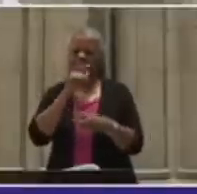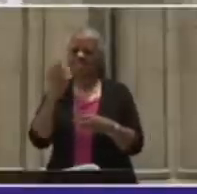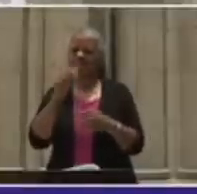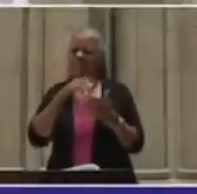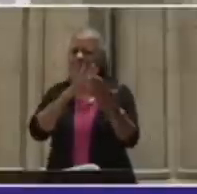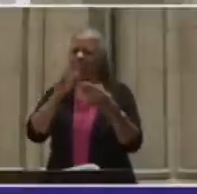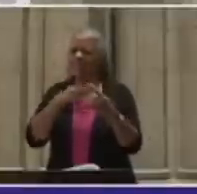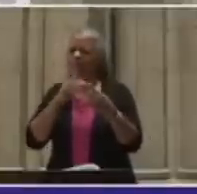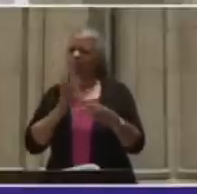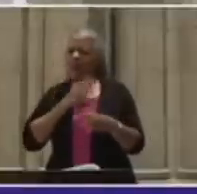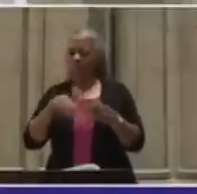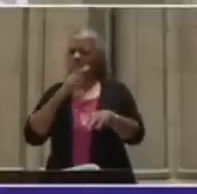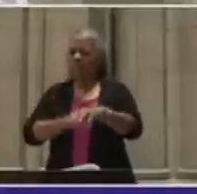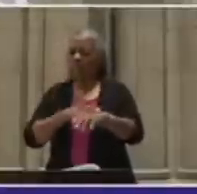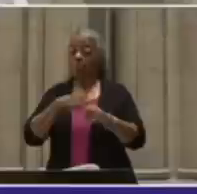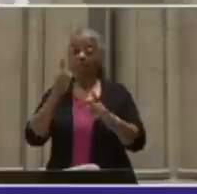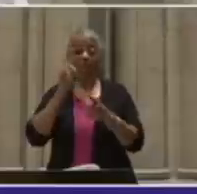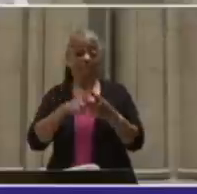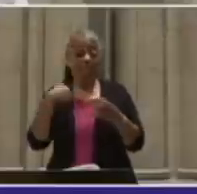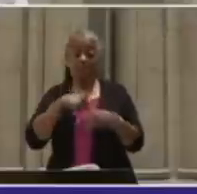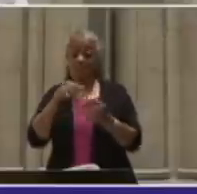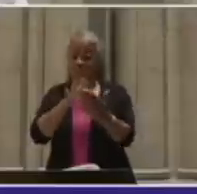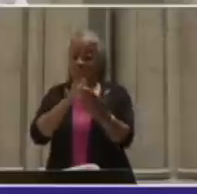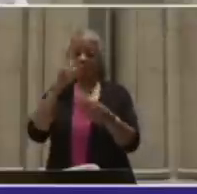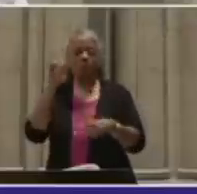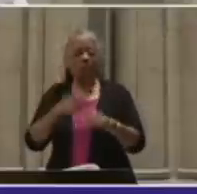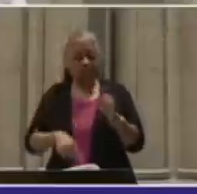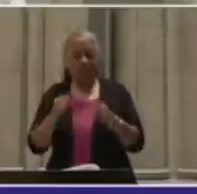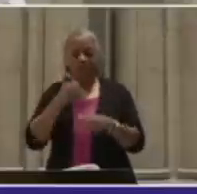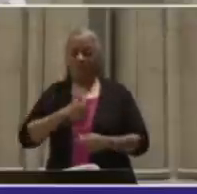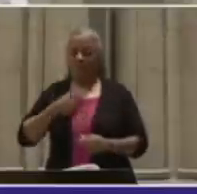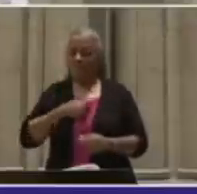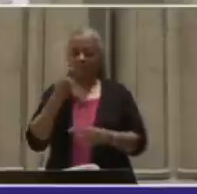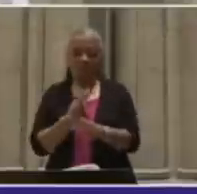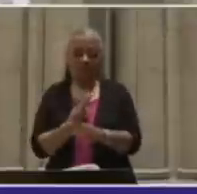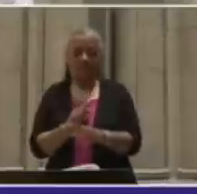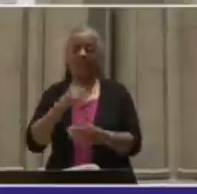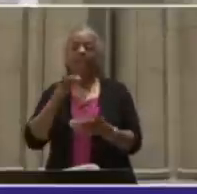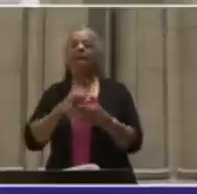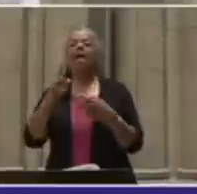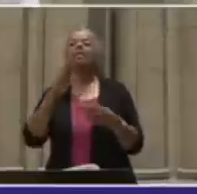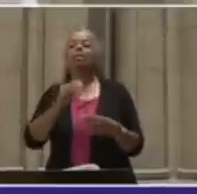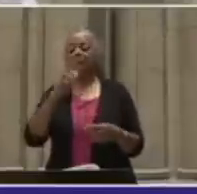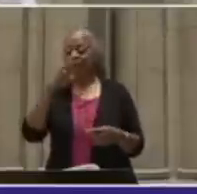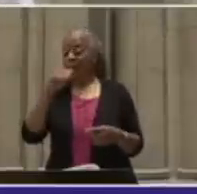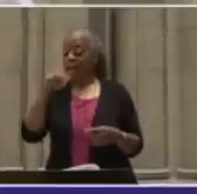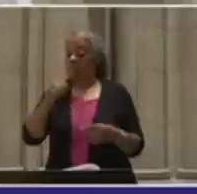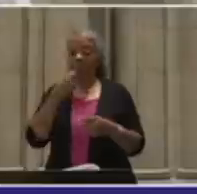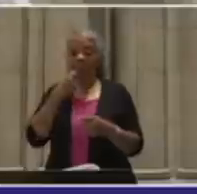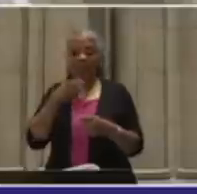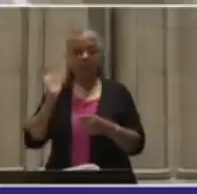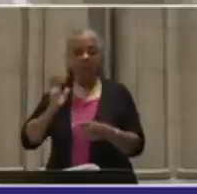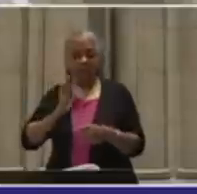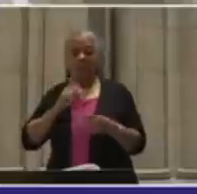about one's own nation. But until we face it, we can't repent right. And that's what Amos was saying to that nation then